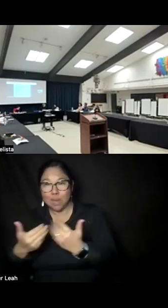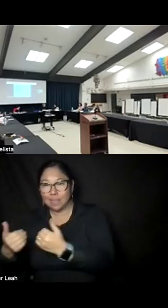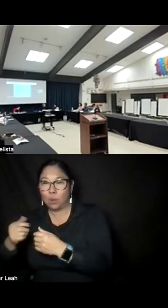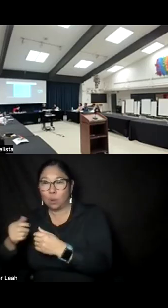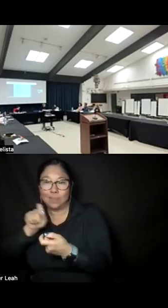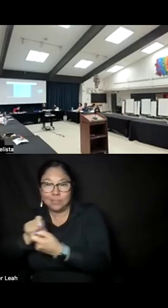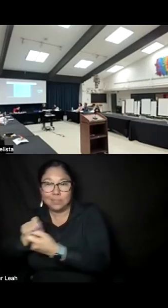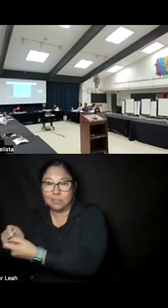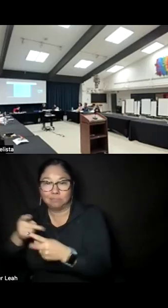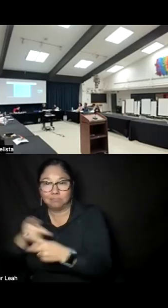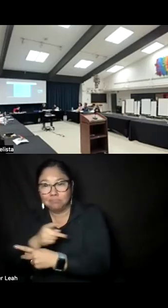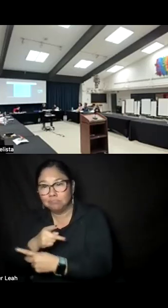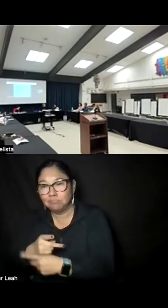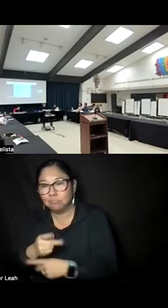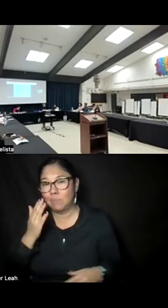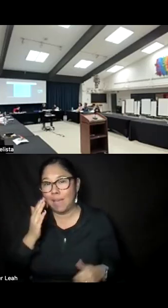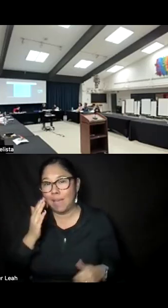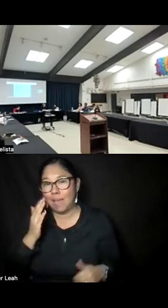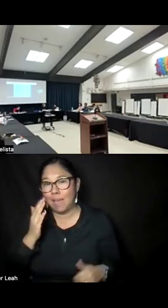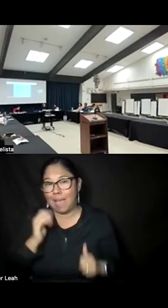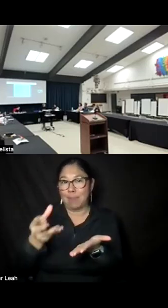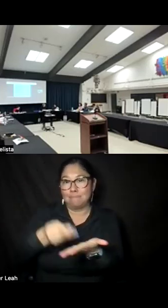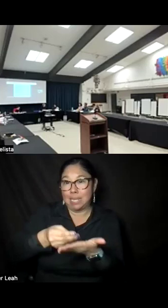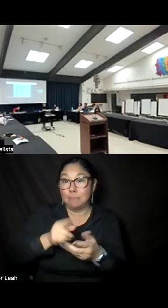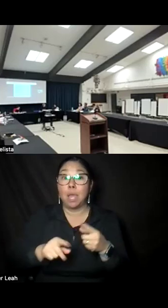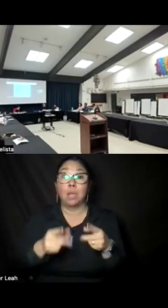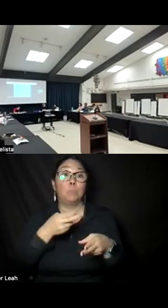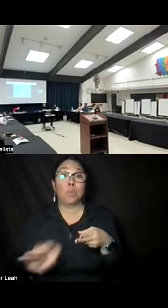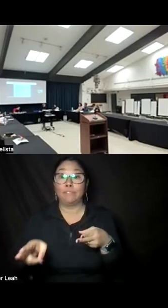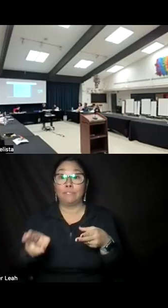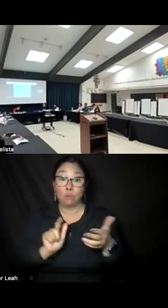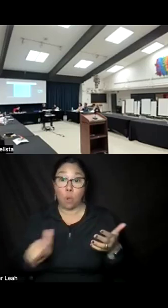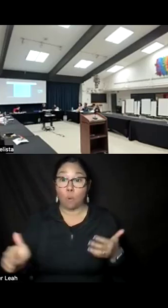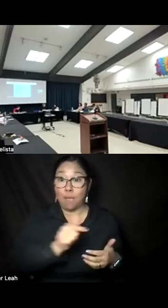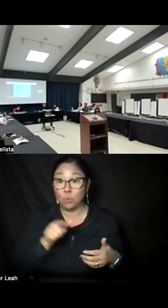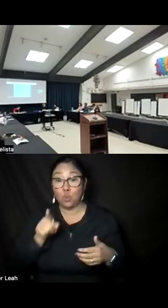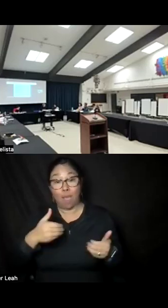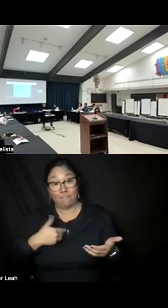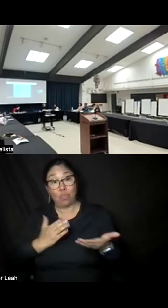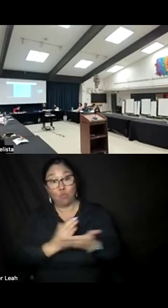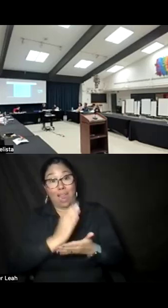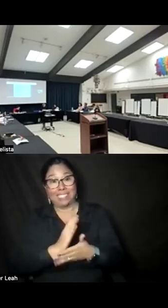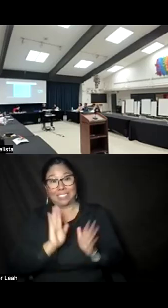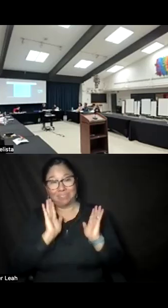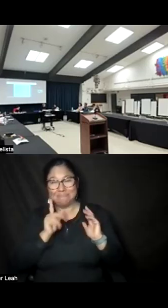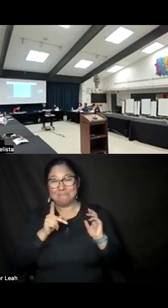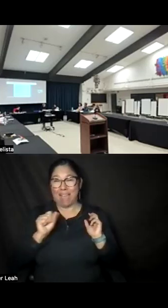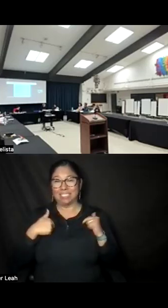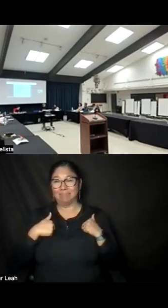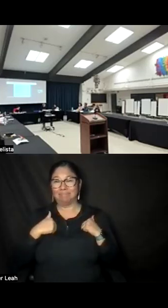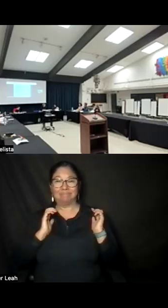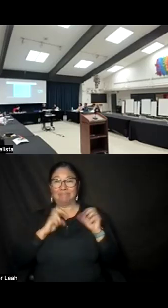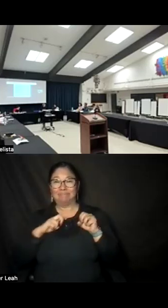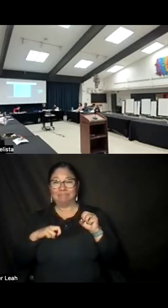details. So we're just going to do a quick go around, and you do have the right to pass, but we just want to make sure